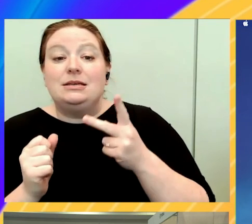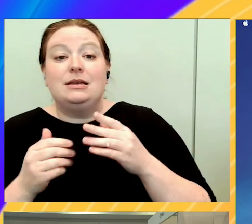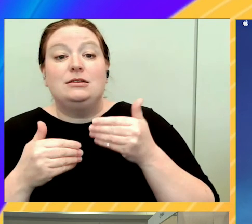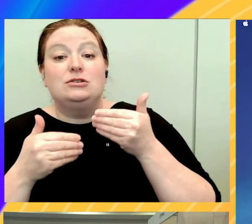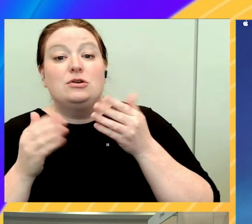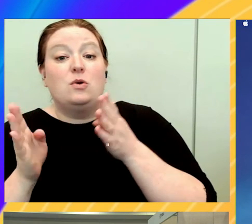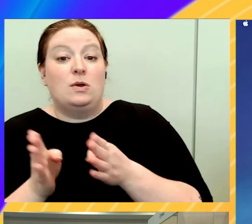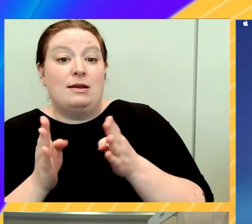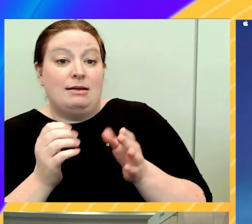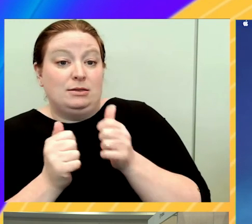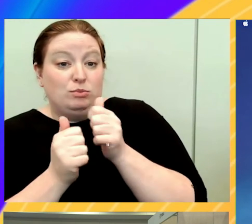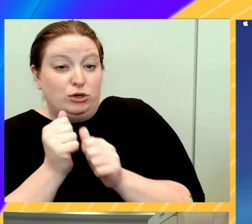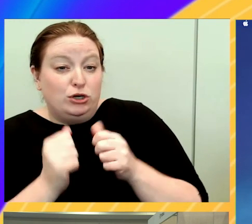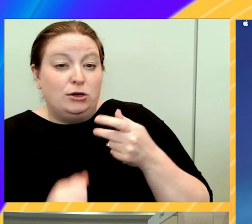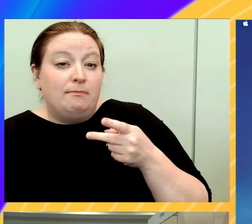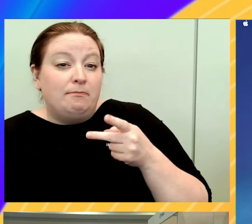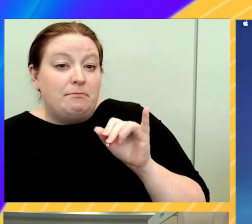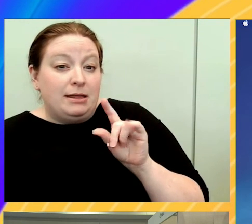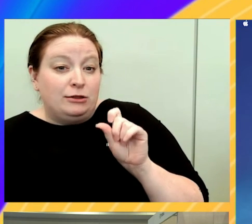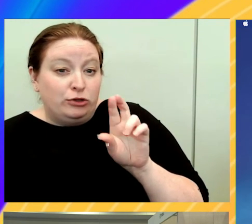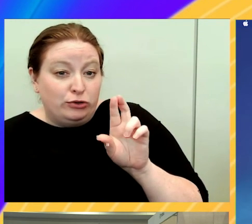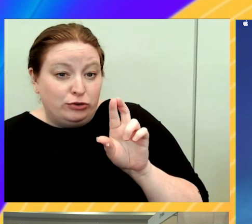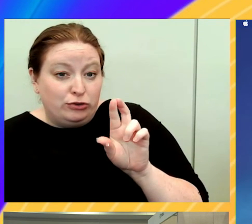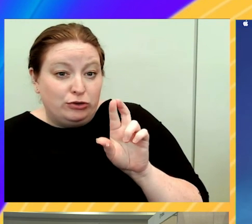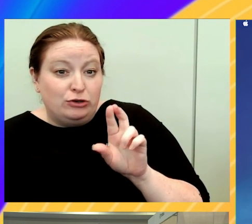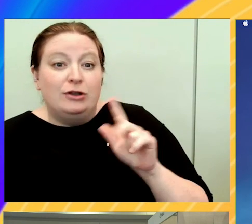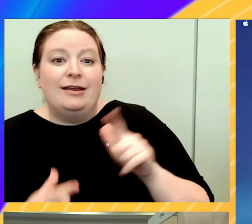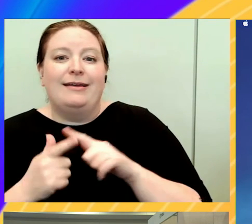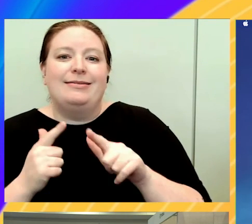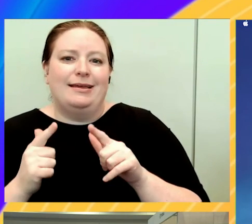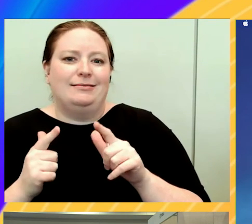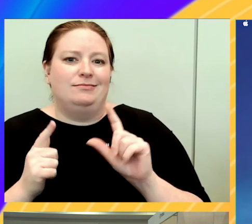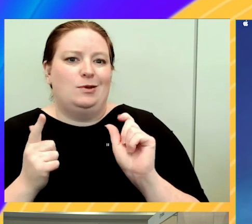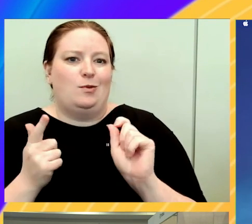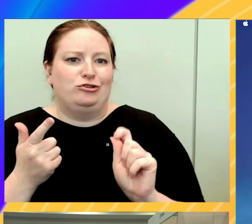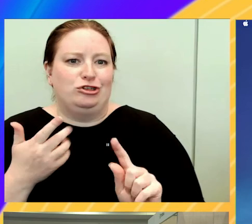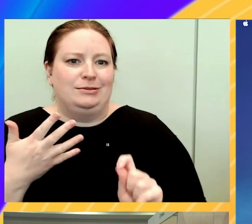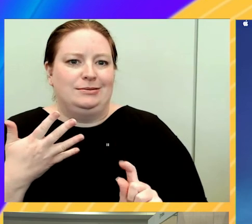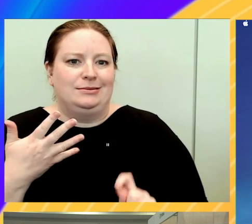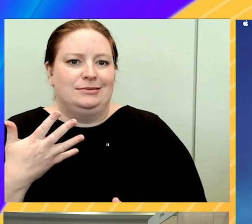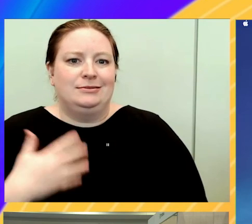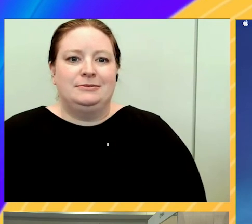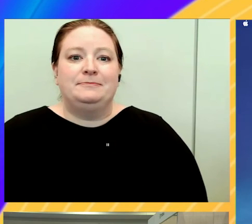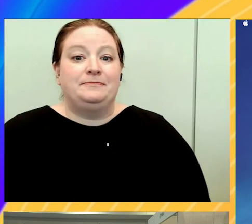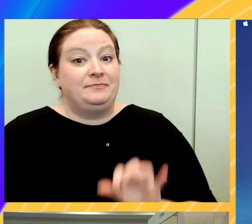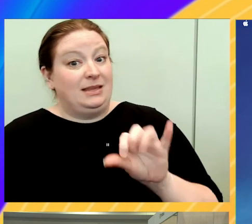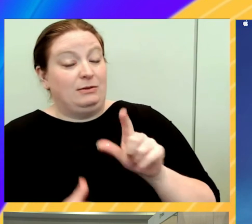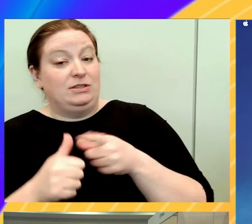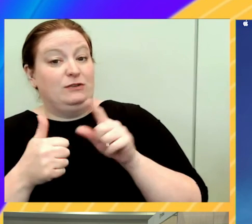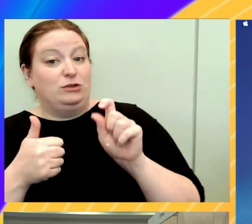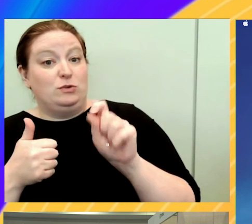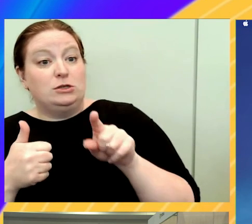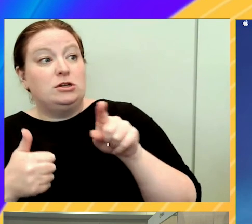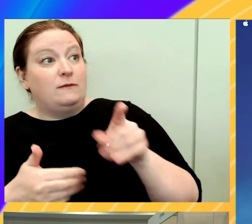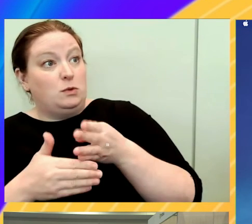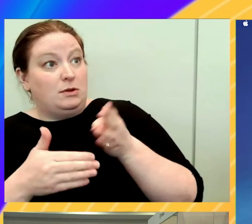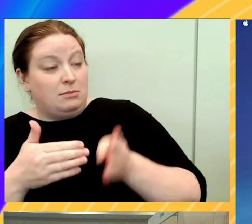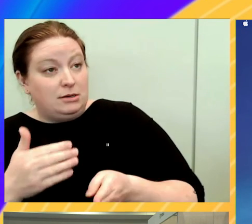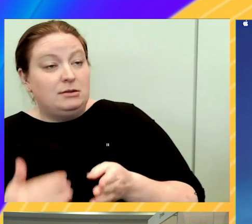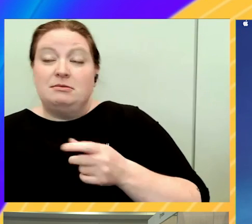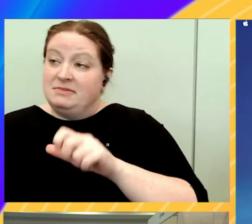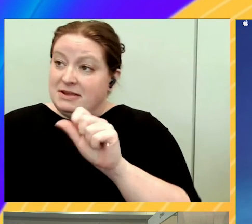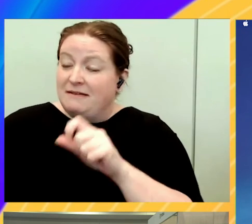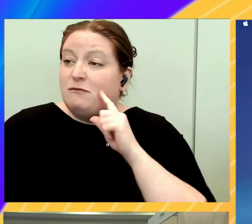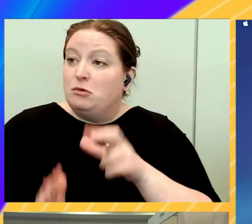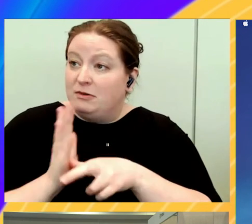high-level organization. Yep. And then the questions. And then, so that's the first question we had. Have you completed a well-architected review? Yeah. Here